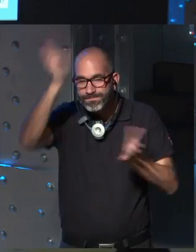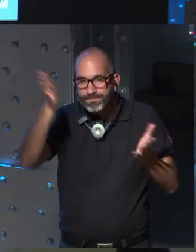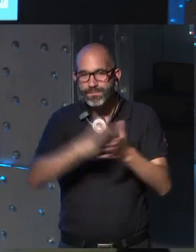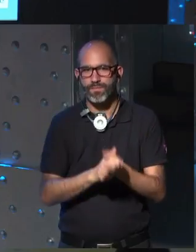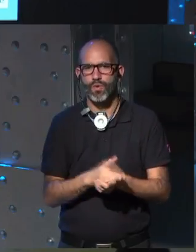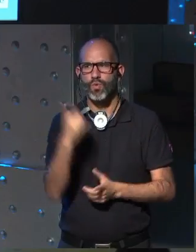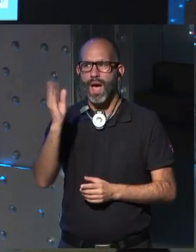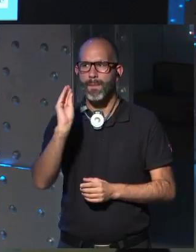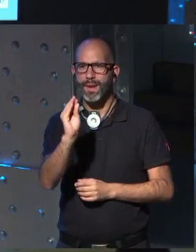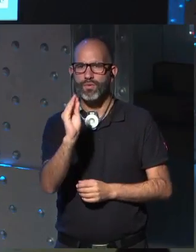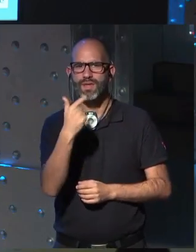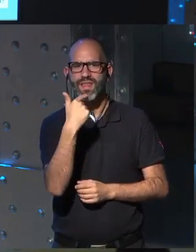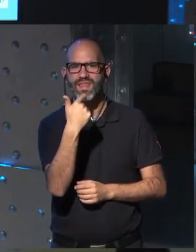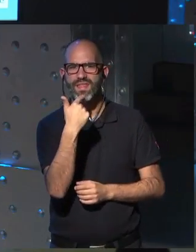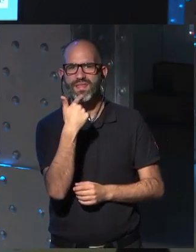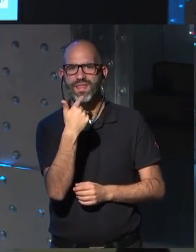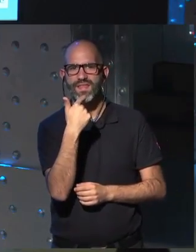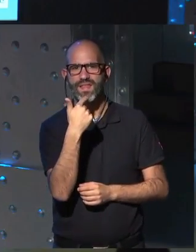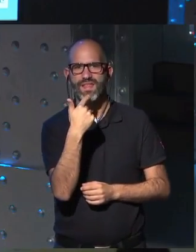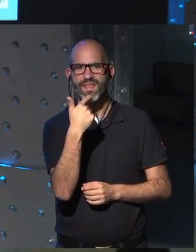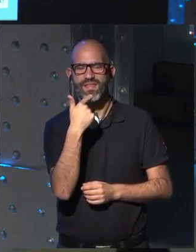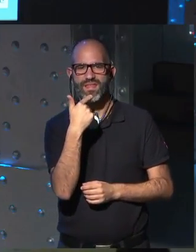I have another question.